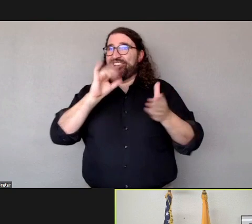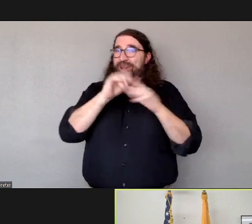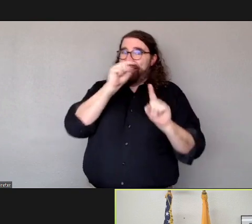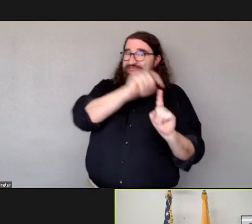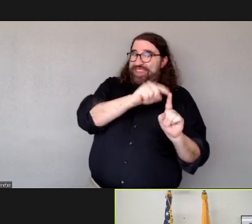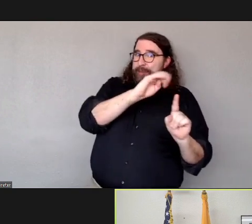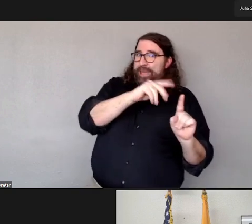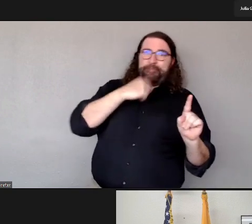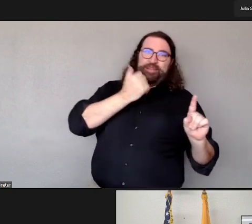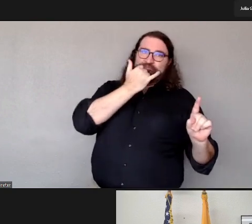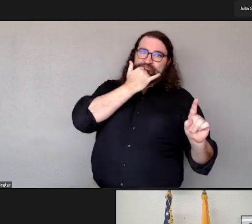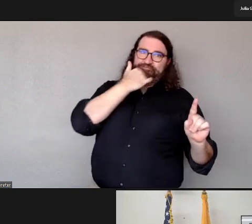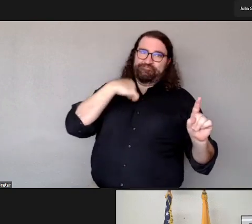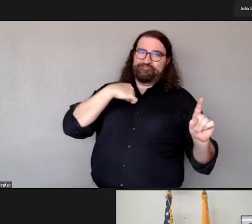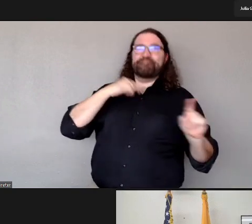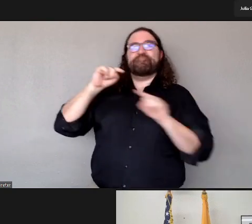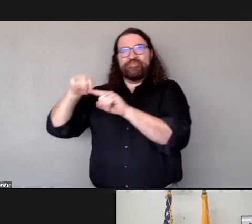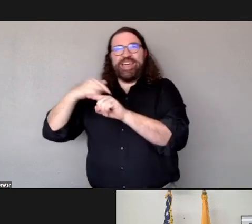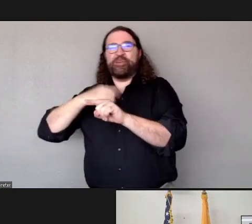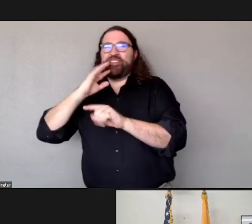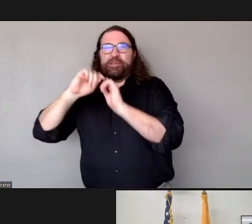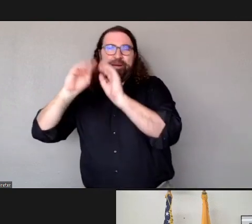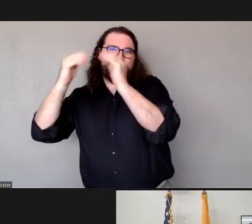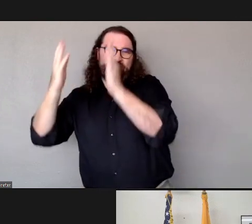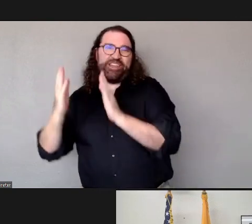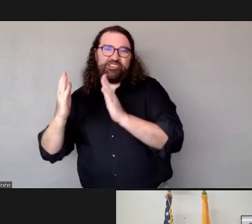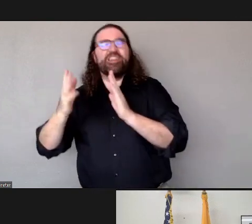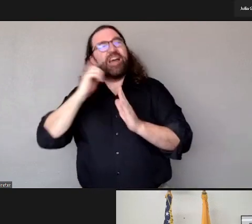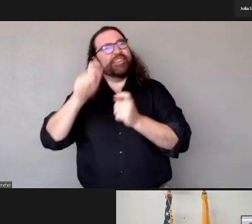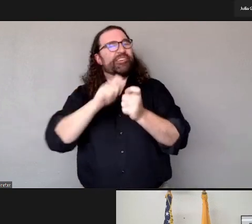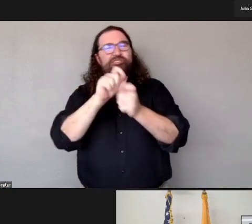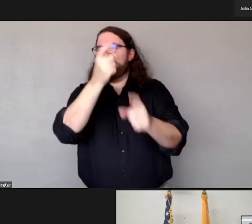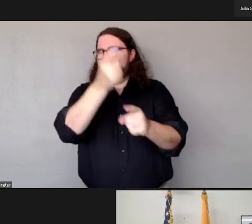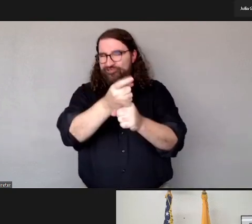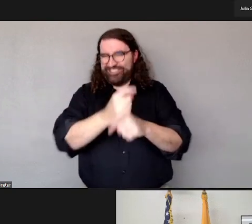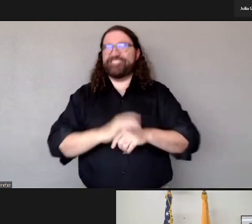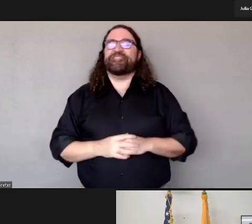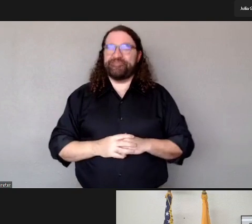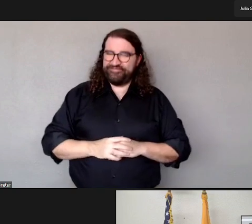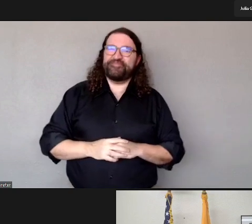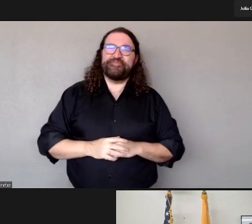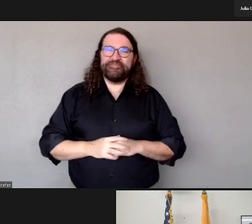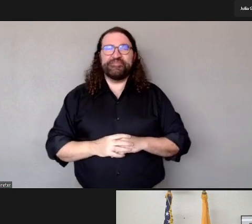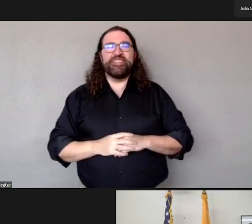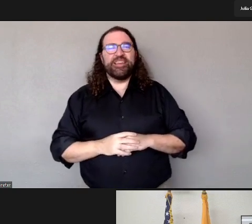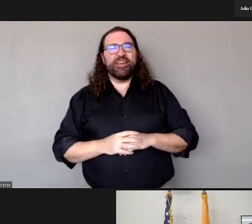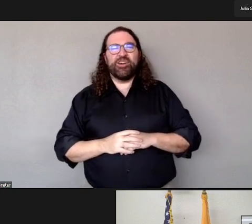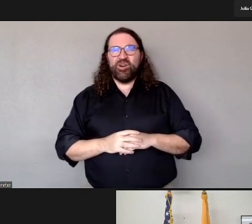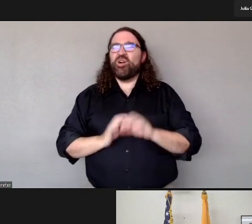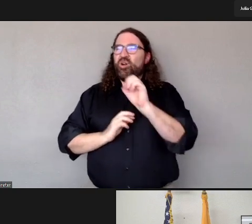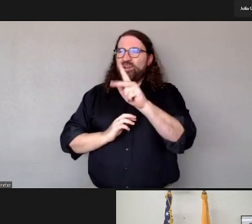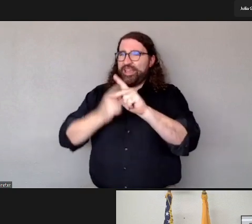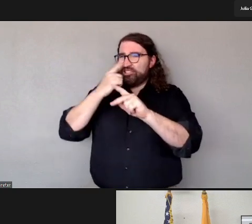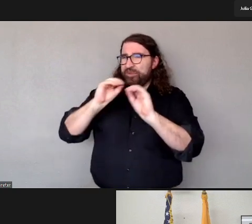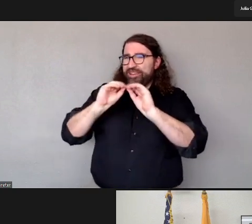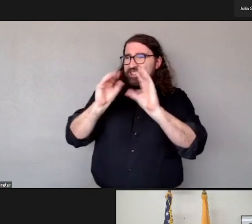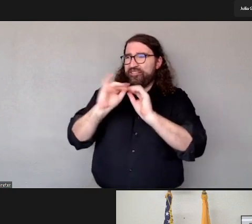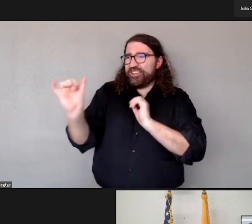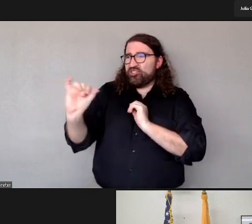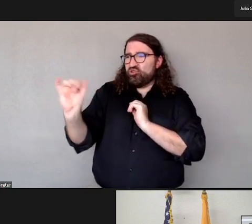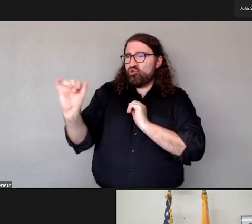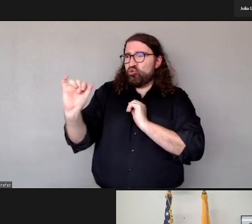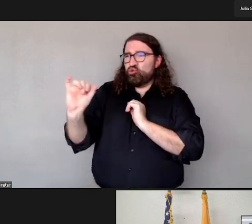I wasn't. So You're thanks talking for about- correcting I me get on it. that. And I believe you're exactly right. And then maybe could you just clarify also though, just I guess as